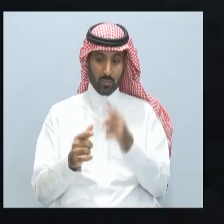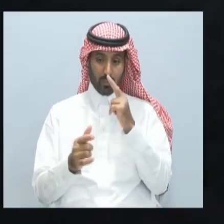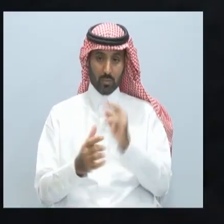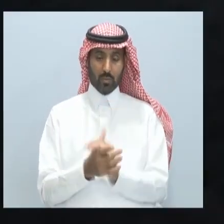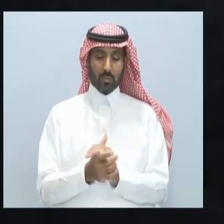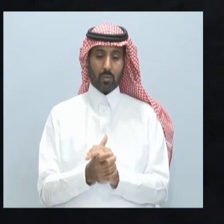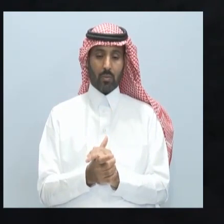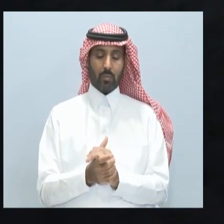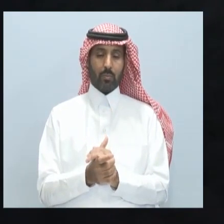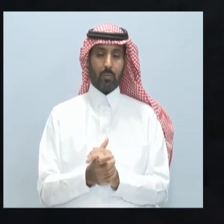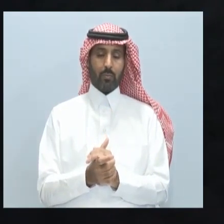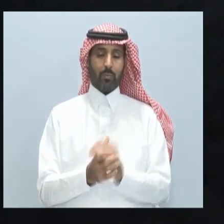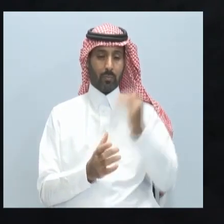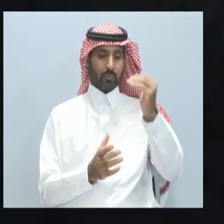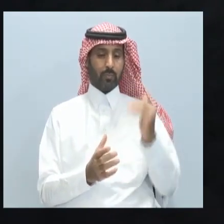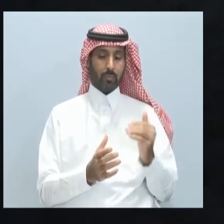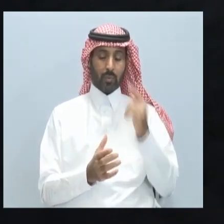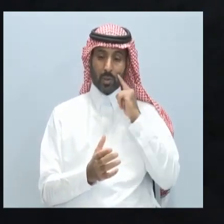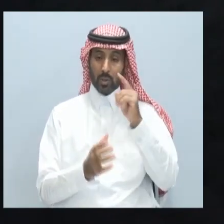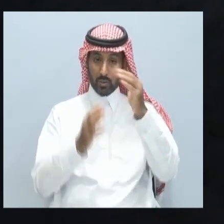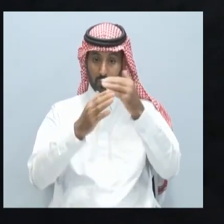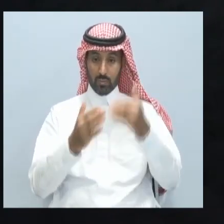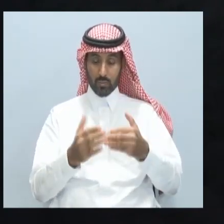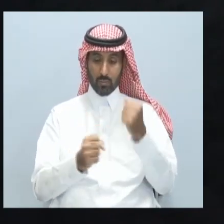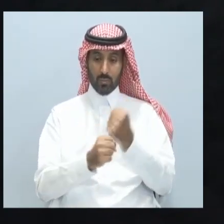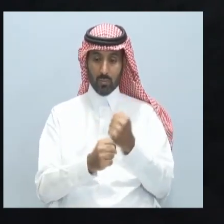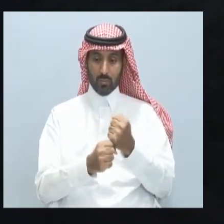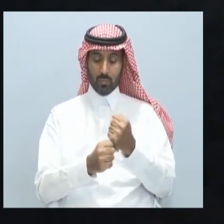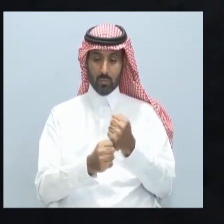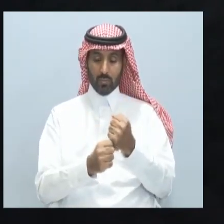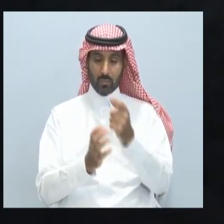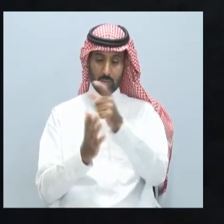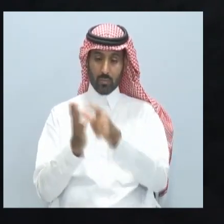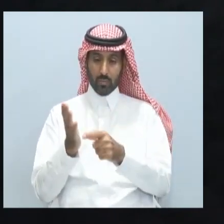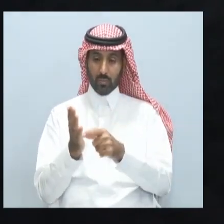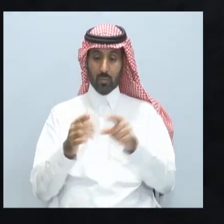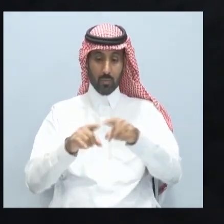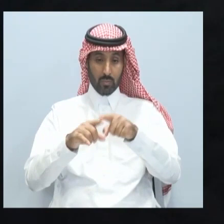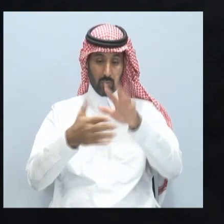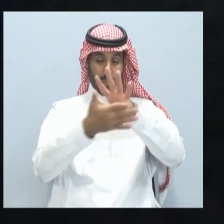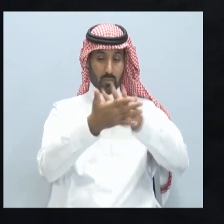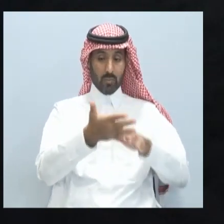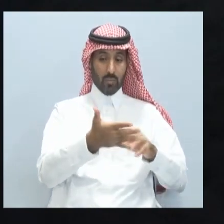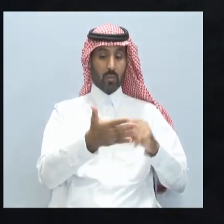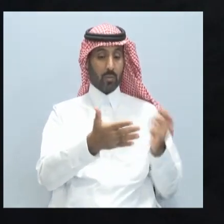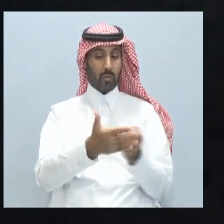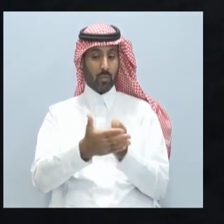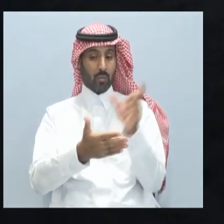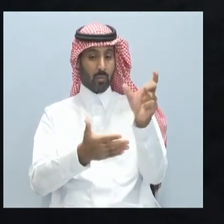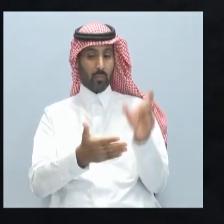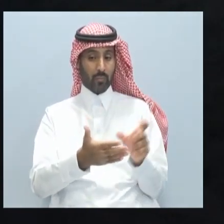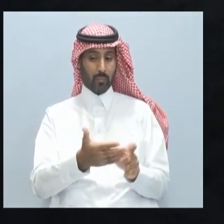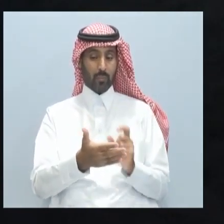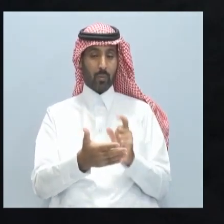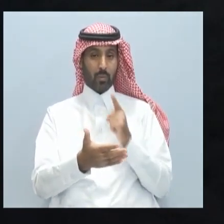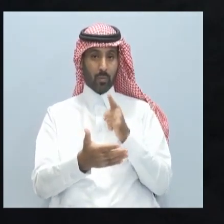here. We have a kind of rubric here. You can just use some kind of table and write what are the things that